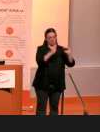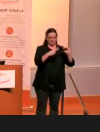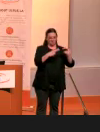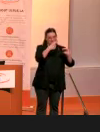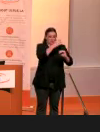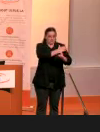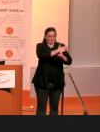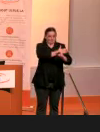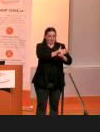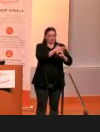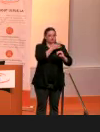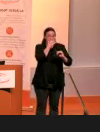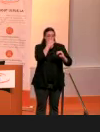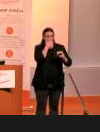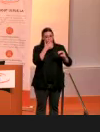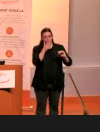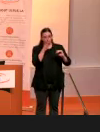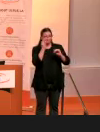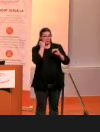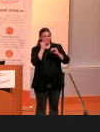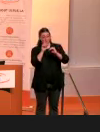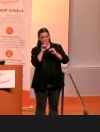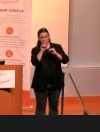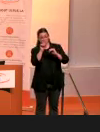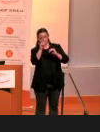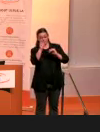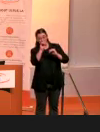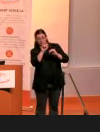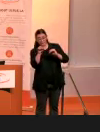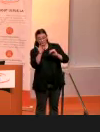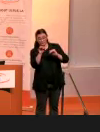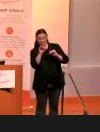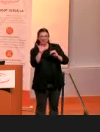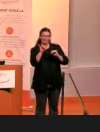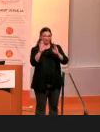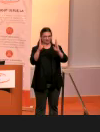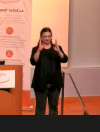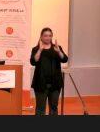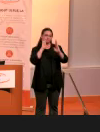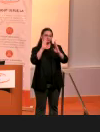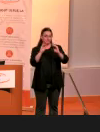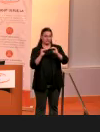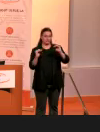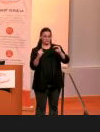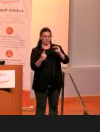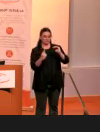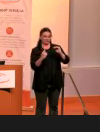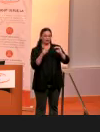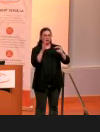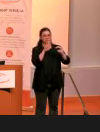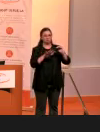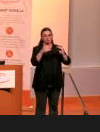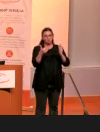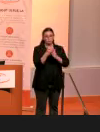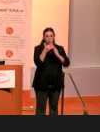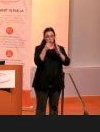80, and between 140 over 90 would be stage 1. And so that's a relatively new